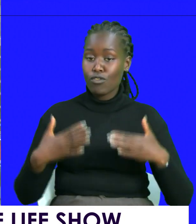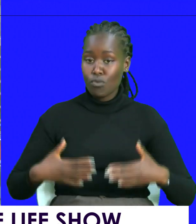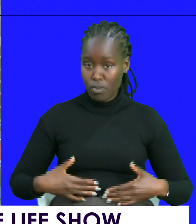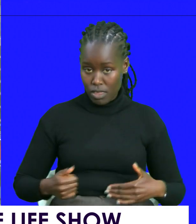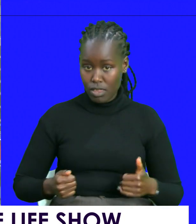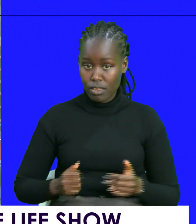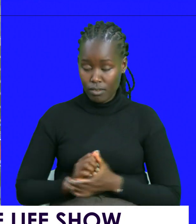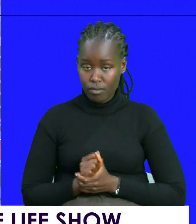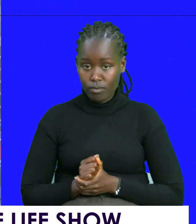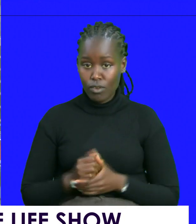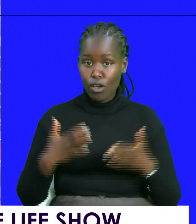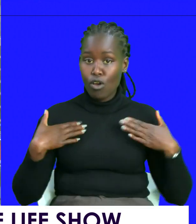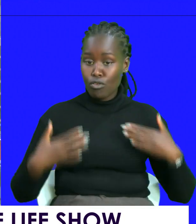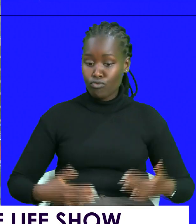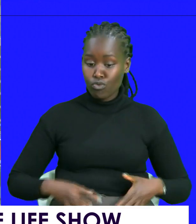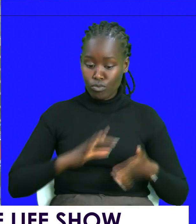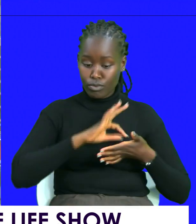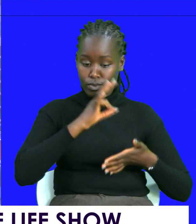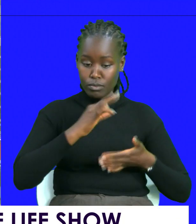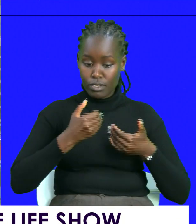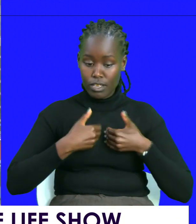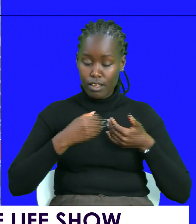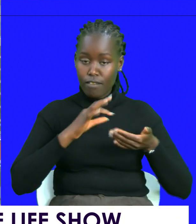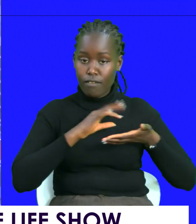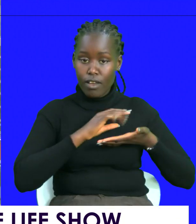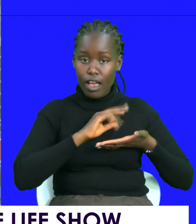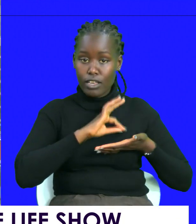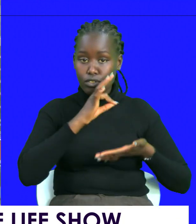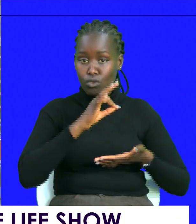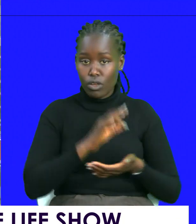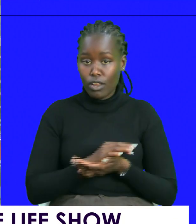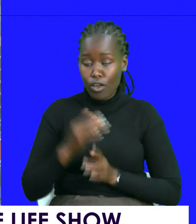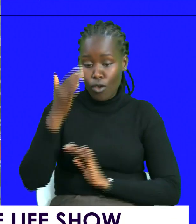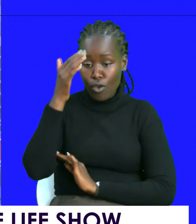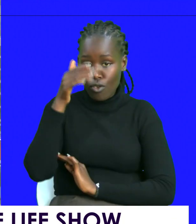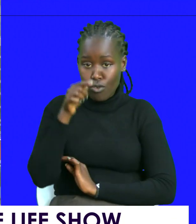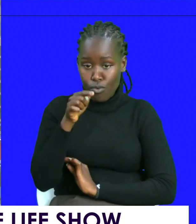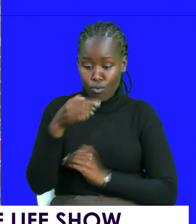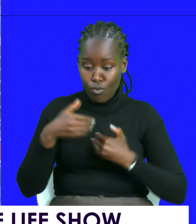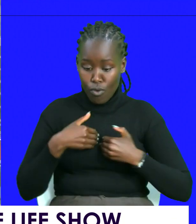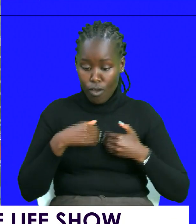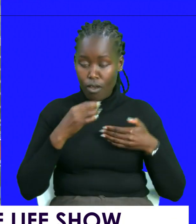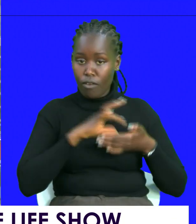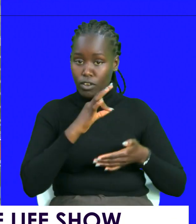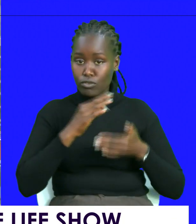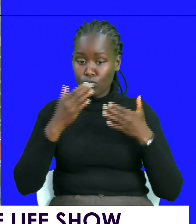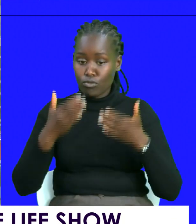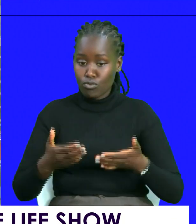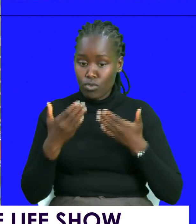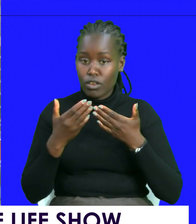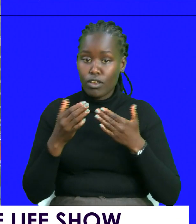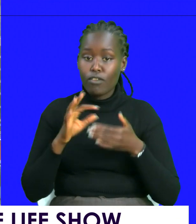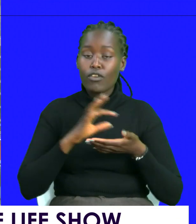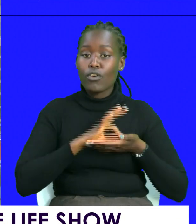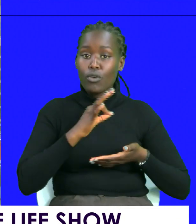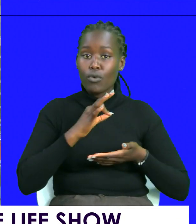human being is a spirit, he possesses a soul. You have a soul and you need to give your soul attention. If